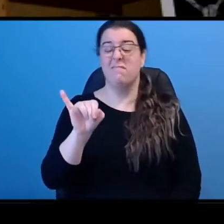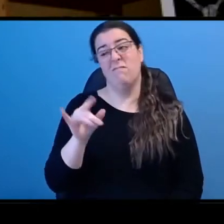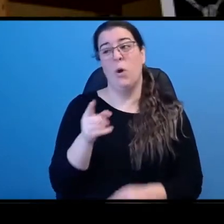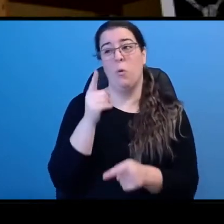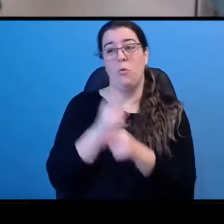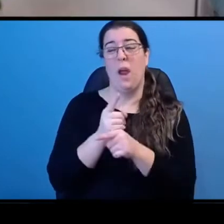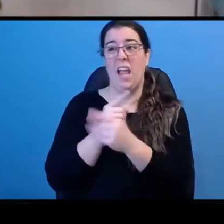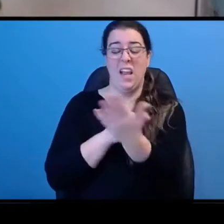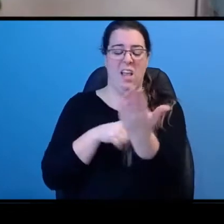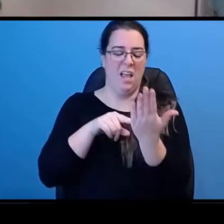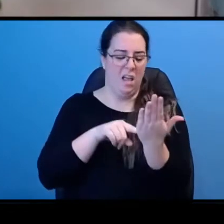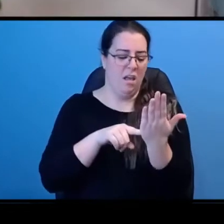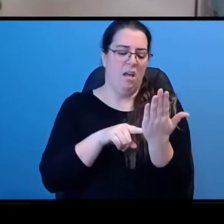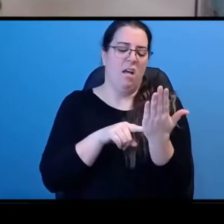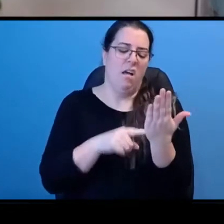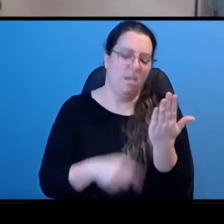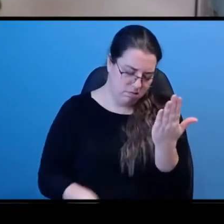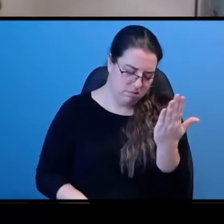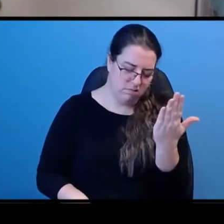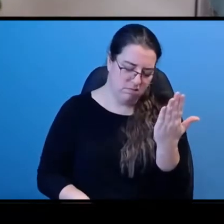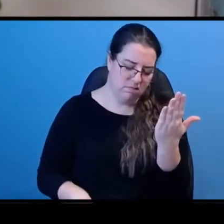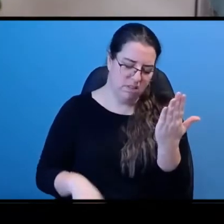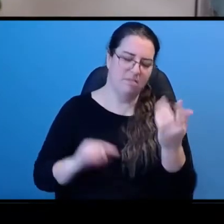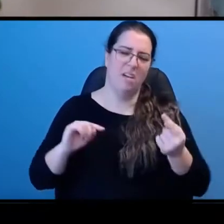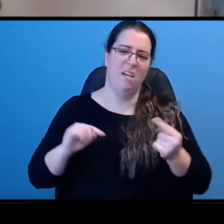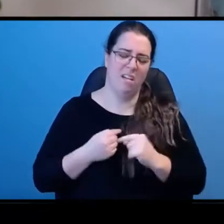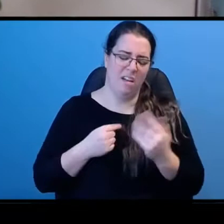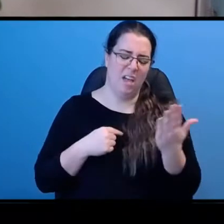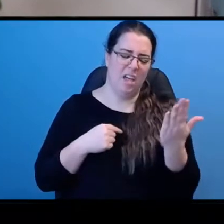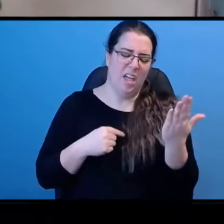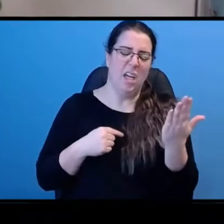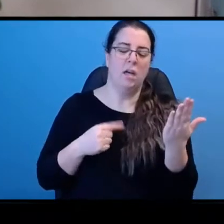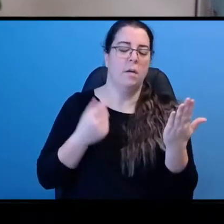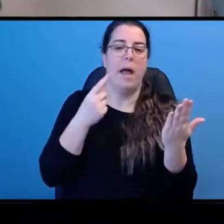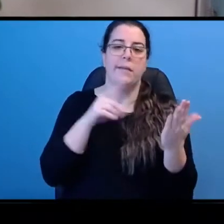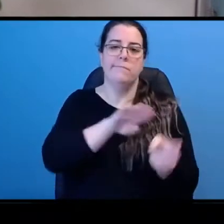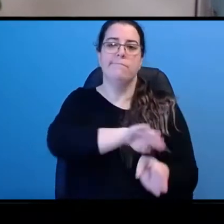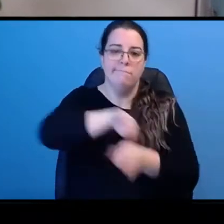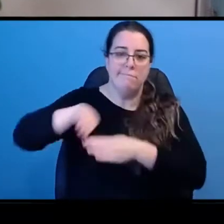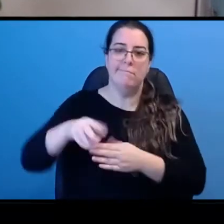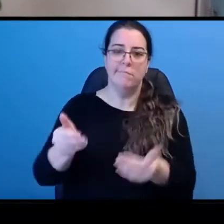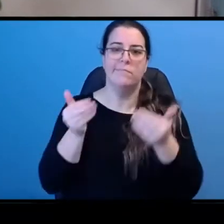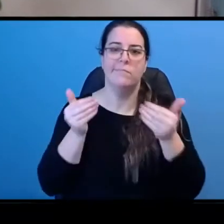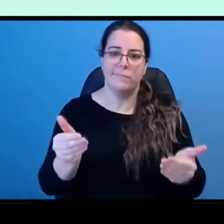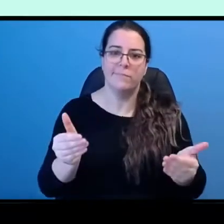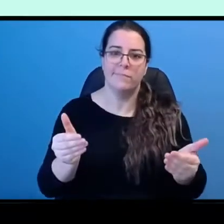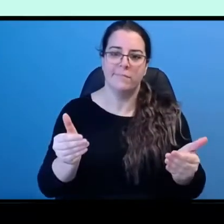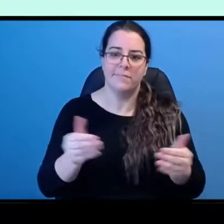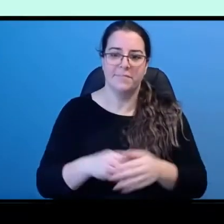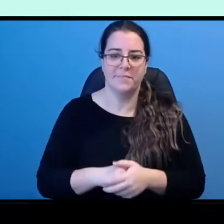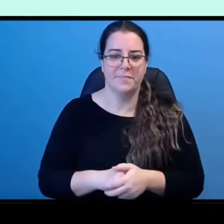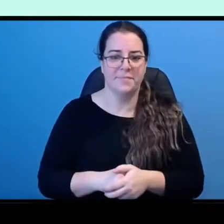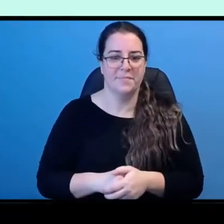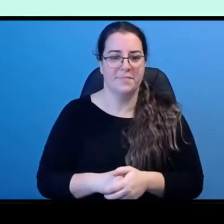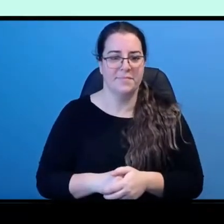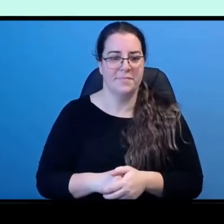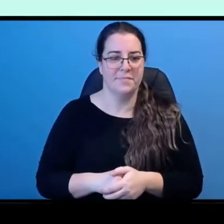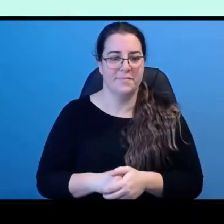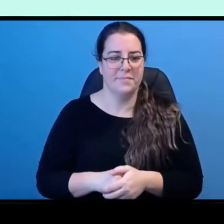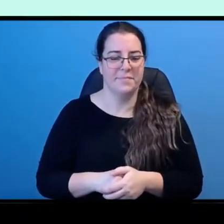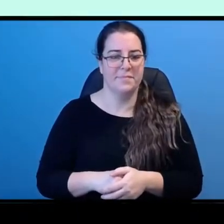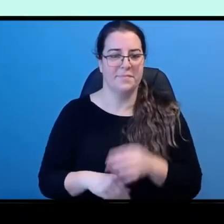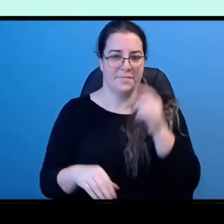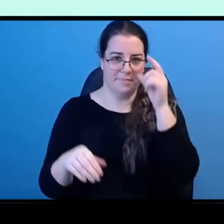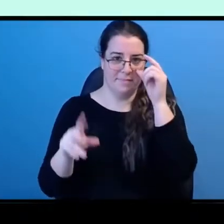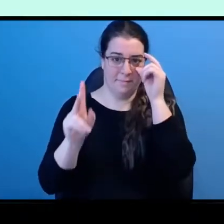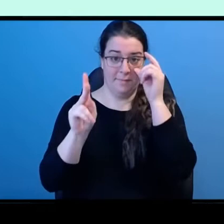again. And the last little bit of advice that we're going to give today is it's okay if things change. This year has